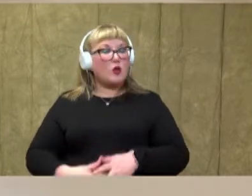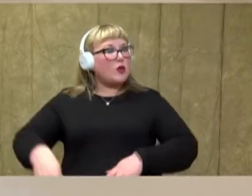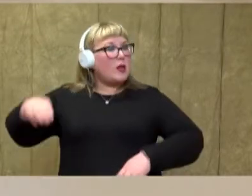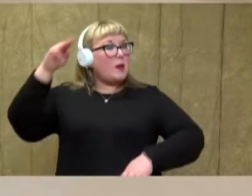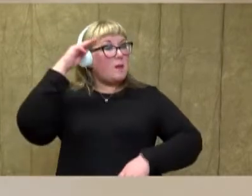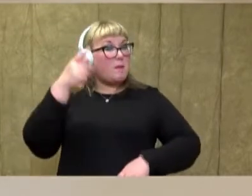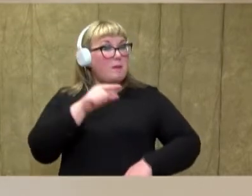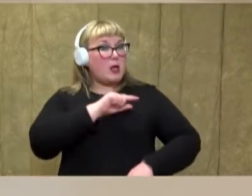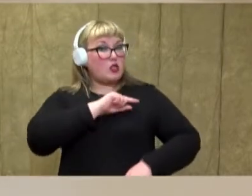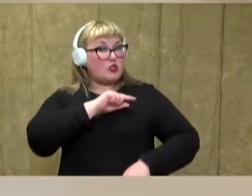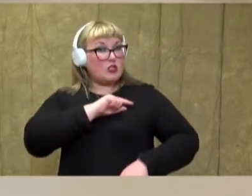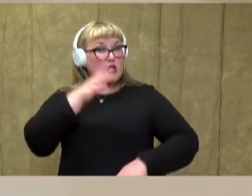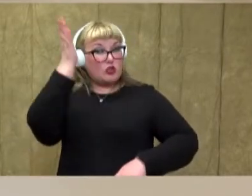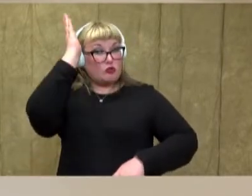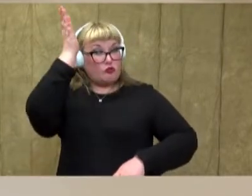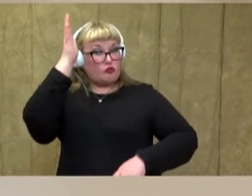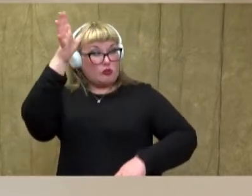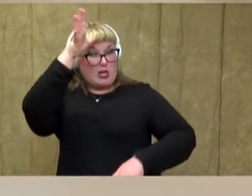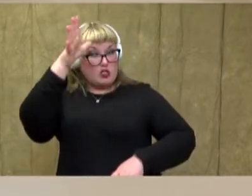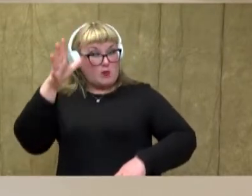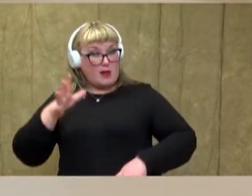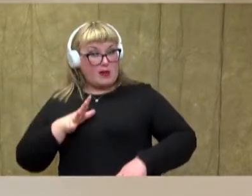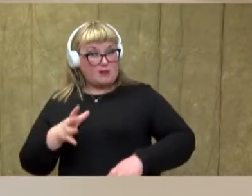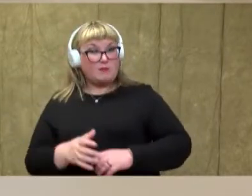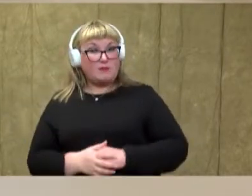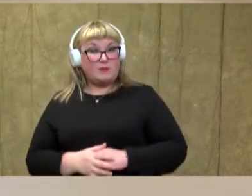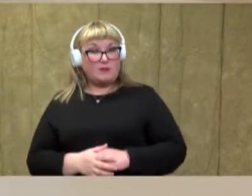Mr. Gilly is a trash man.